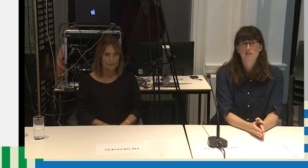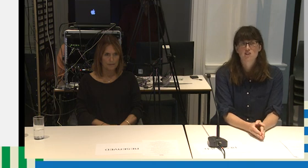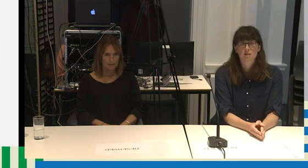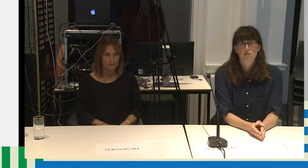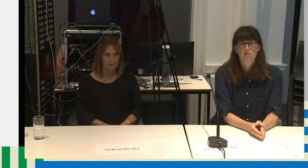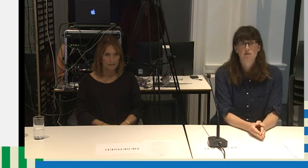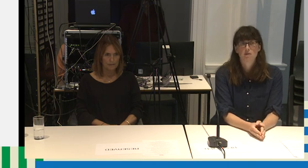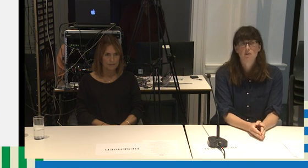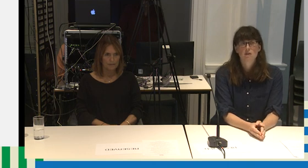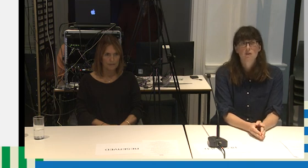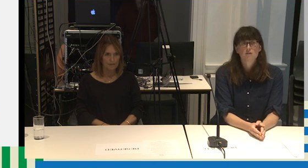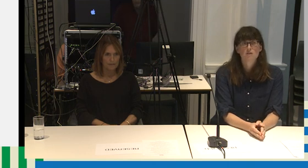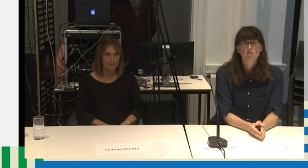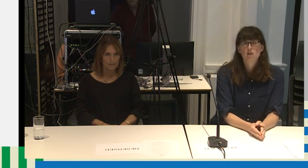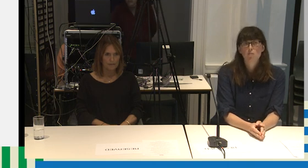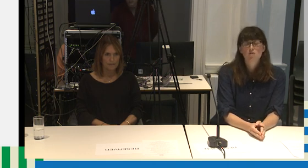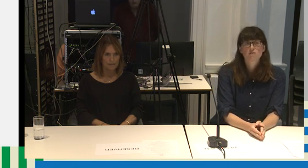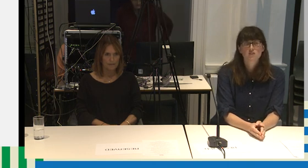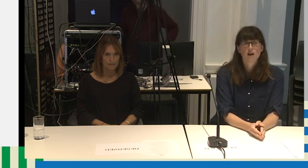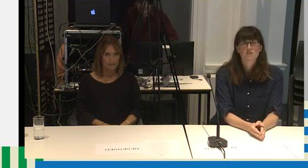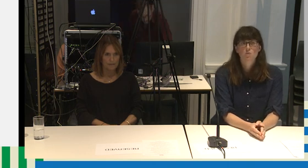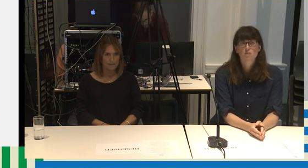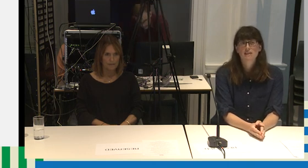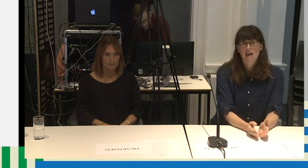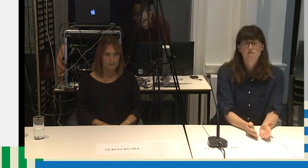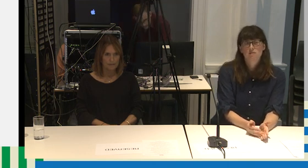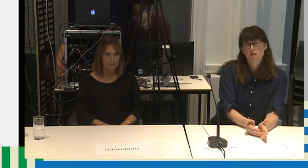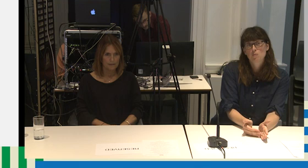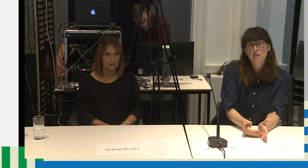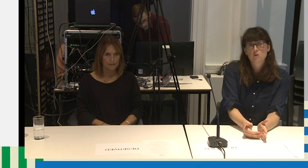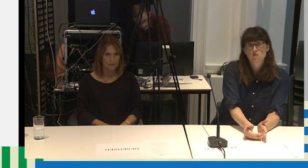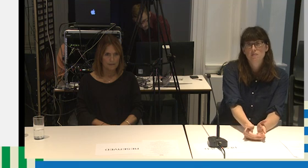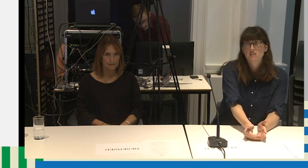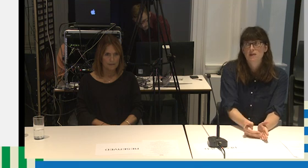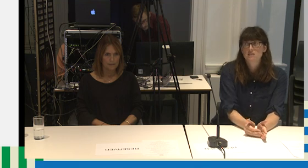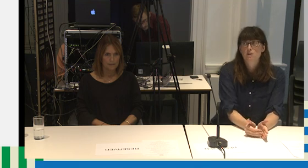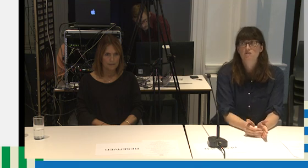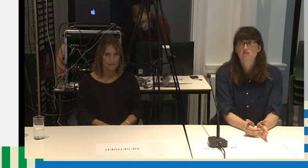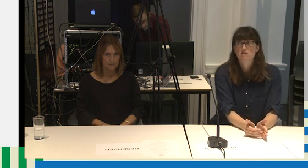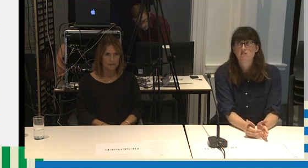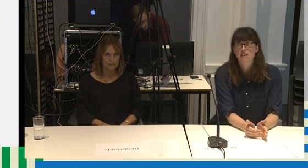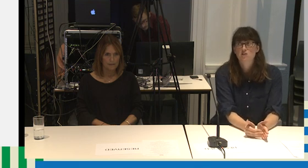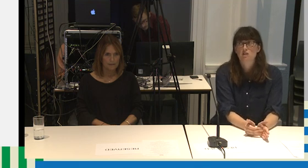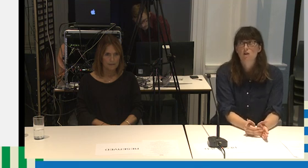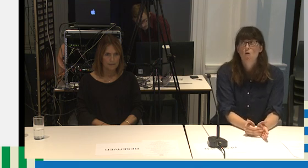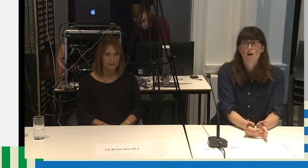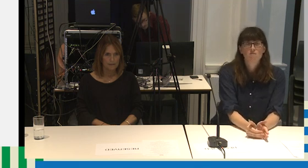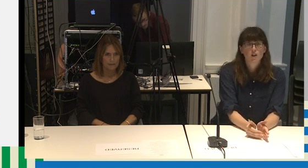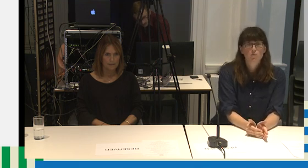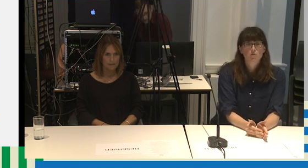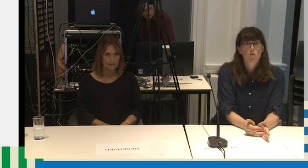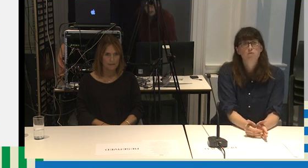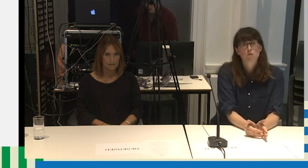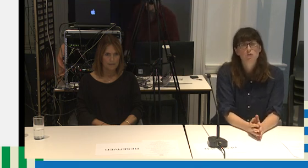the family hand shape. So there were a number of signs that would be left that would be used from that space. So for instance, section